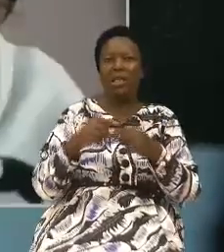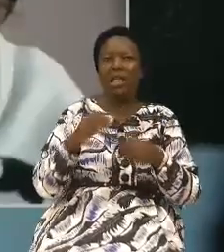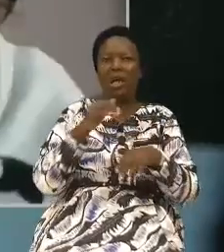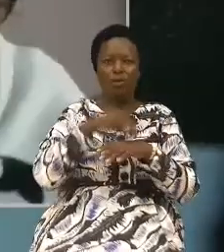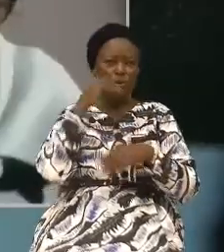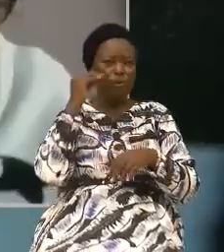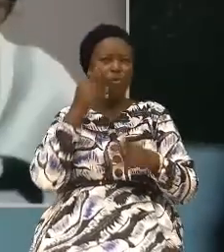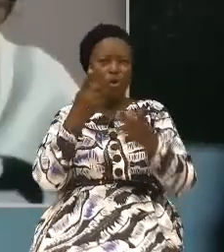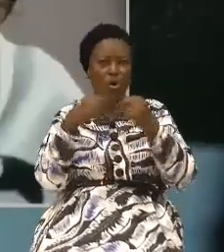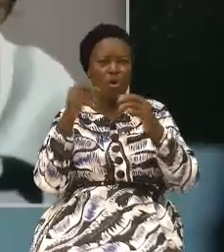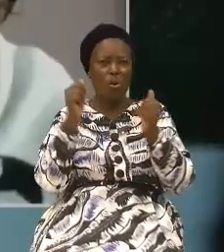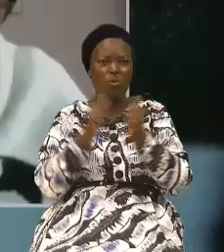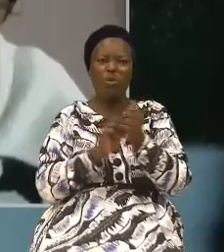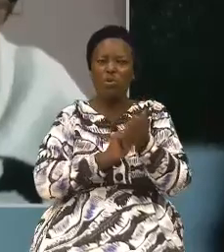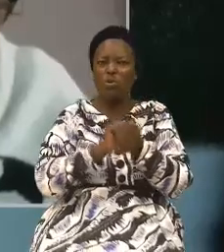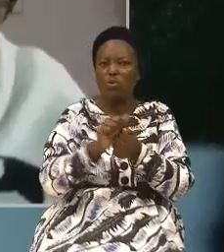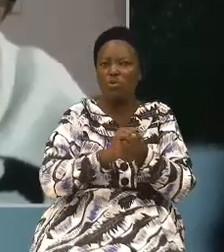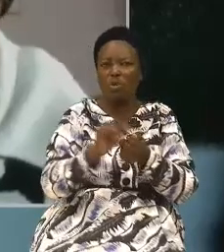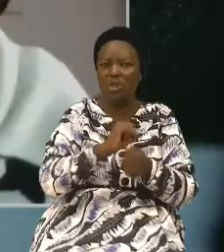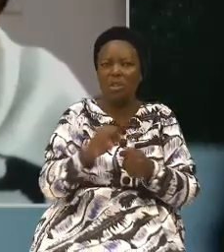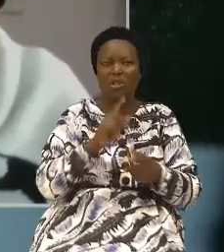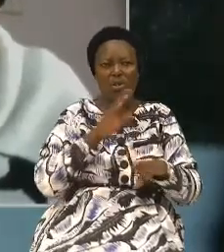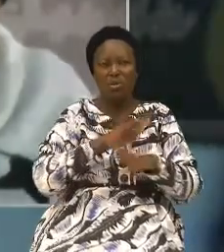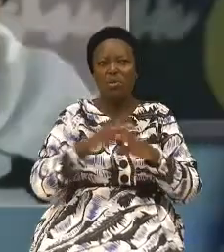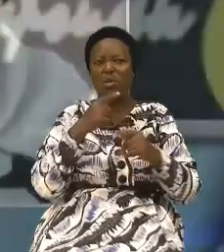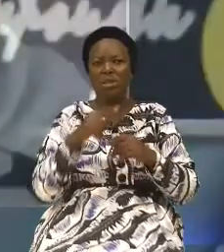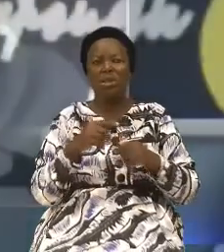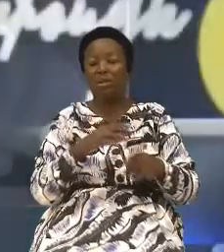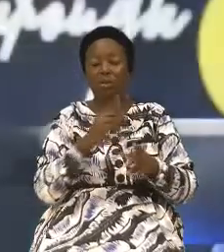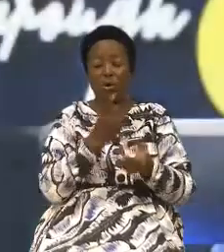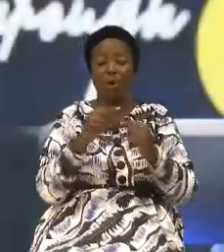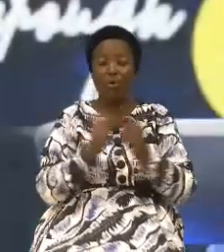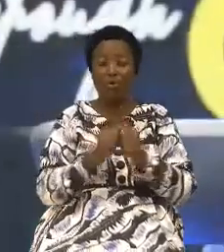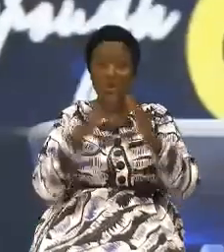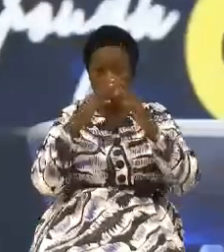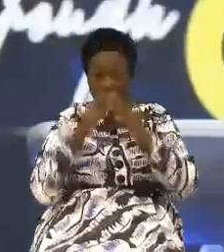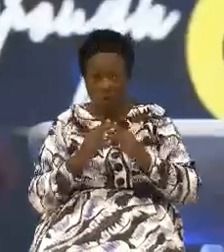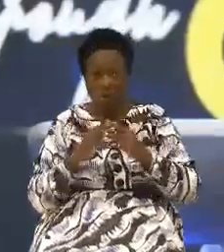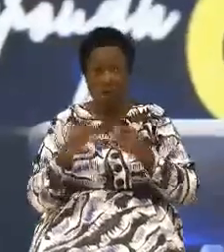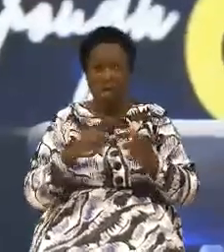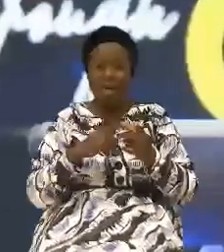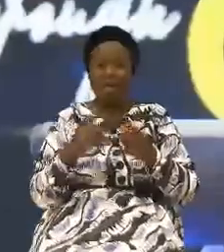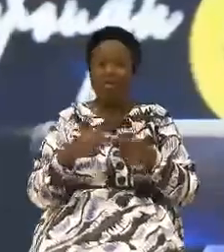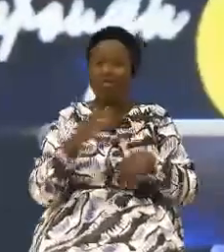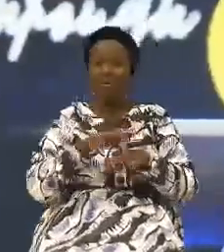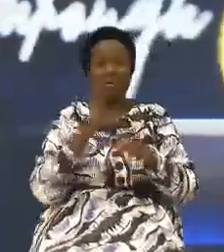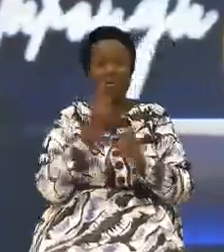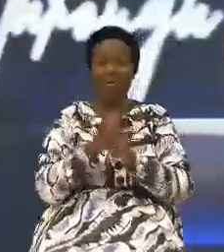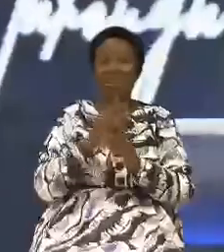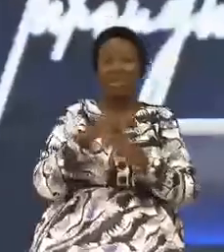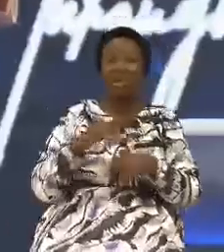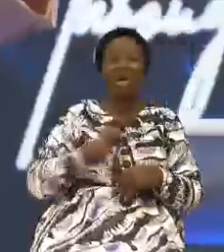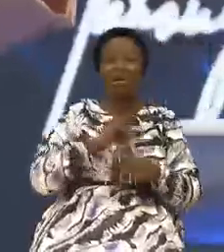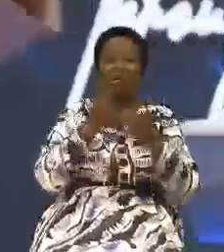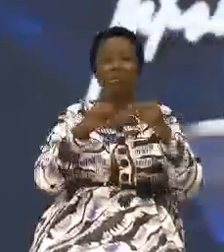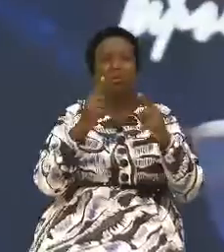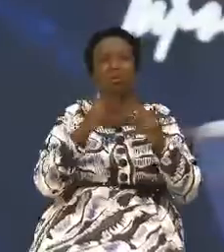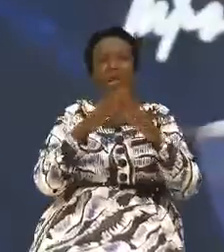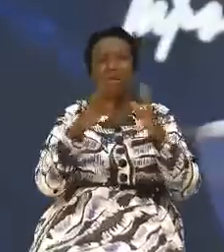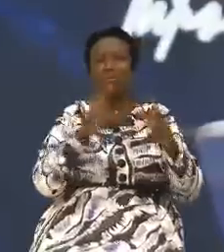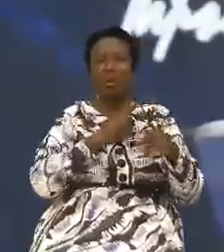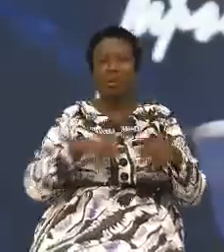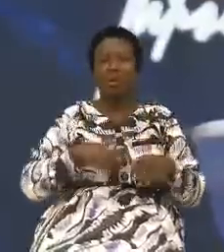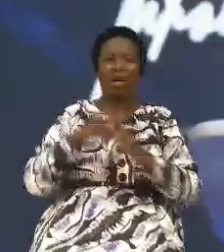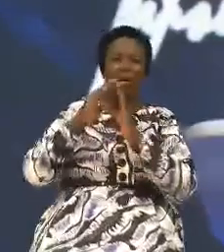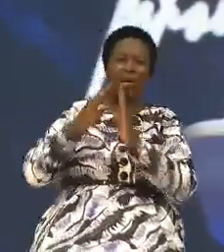don't leave and don't say, well, I'm going to worship idol when I get back home. Leave all that behind and come. Come with